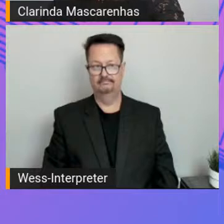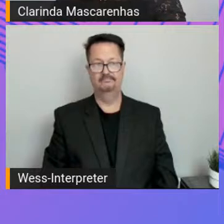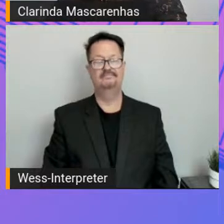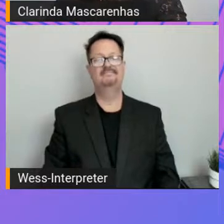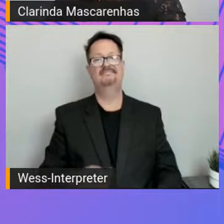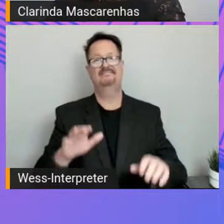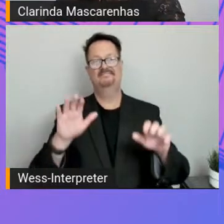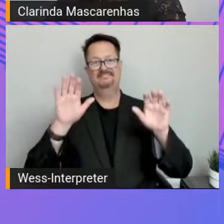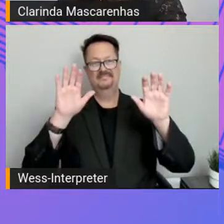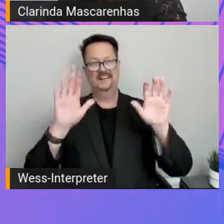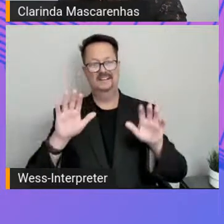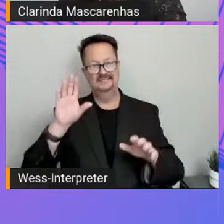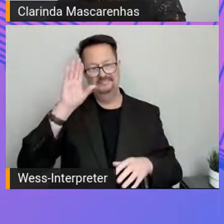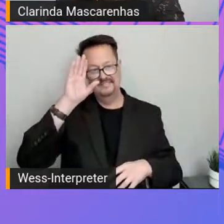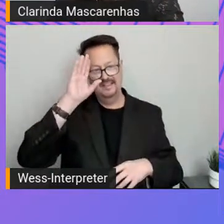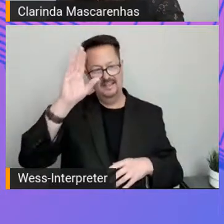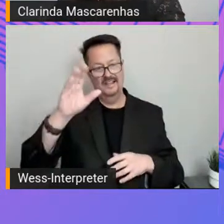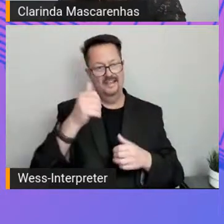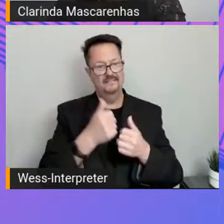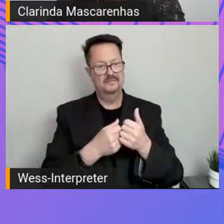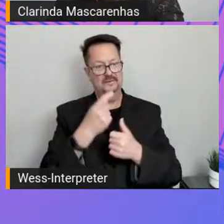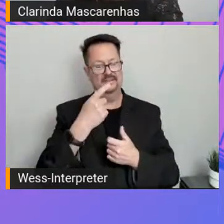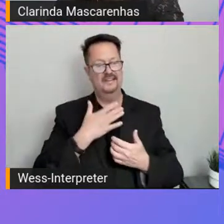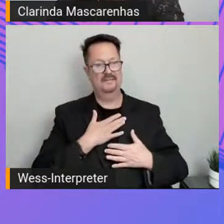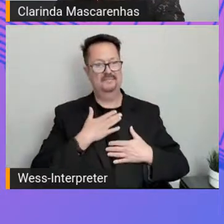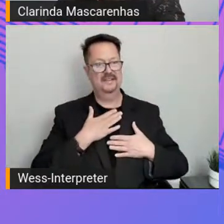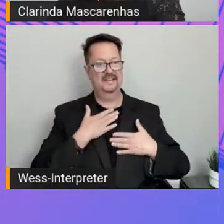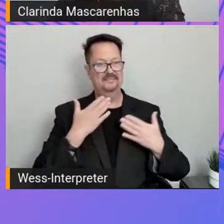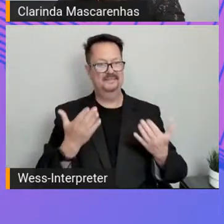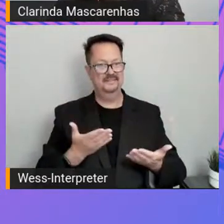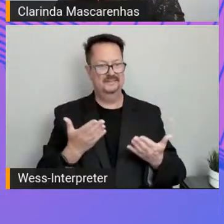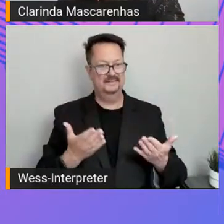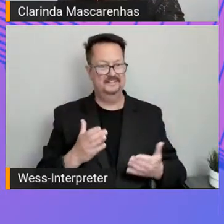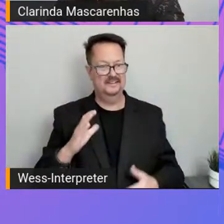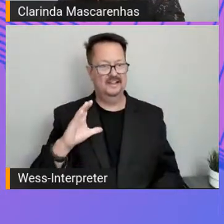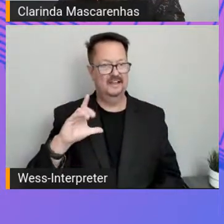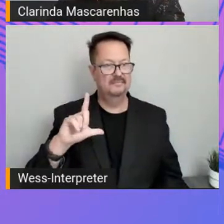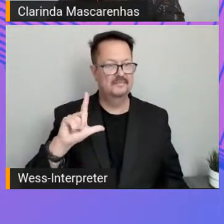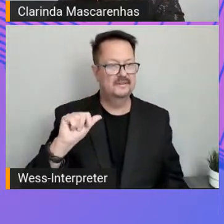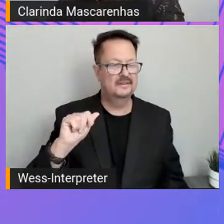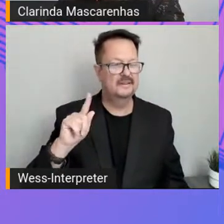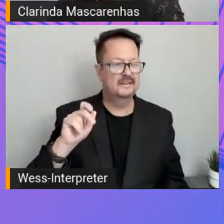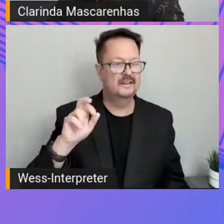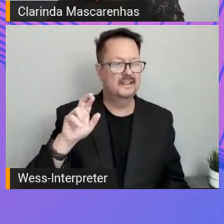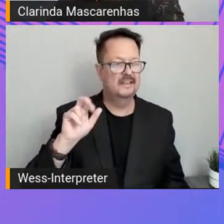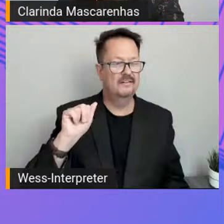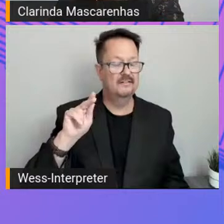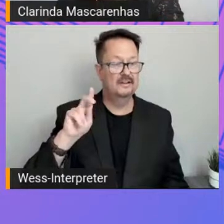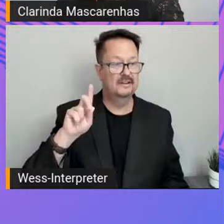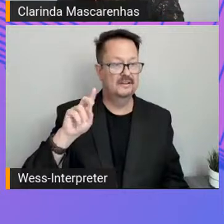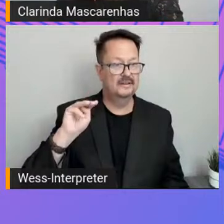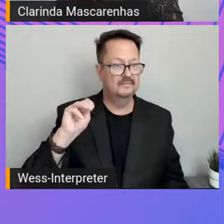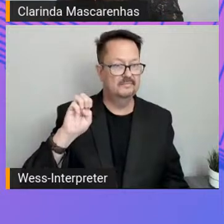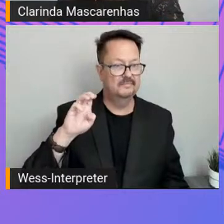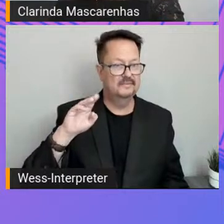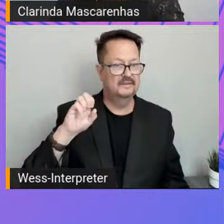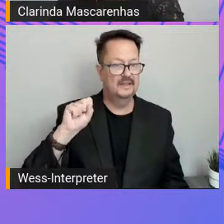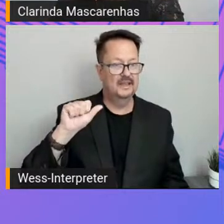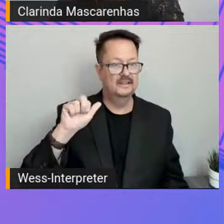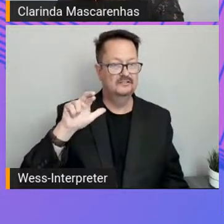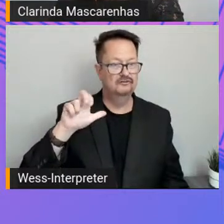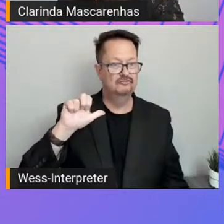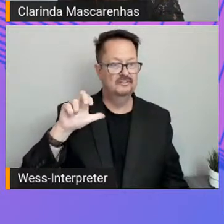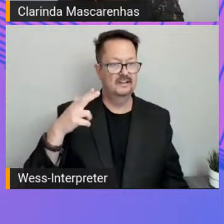Awesome. Hi, everybody. I'm glad to be here. I'm Clarinda Mascarenas, Senior Worldwide Container Specialist, and I'm here to